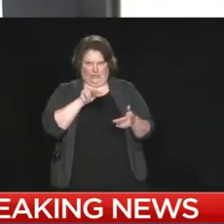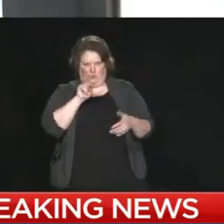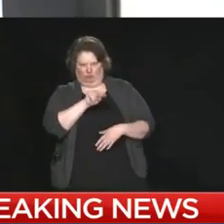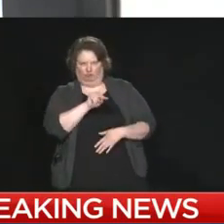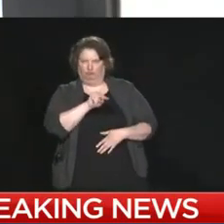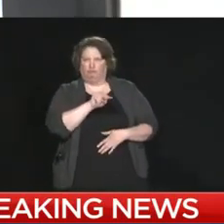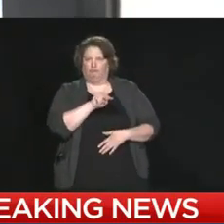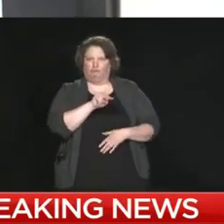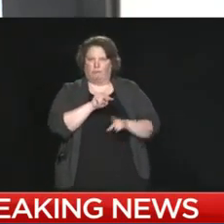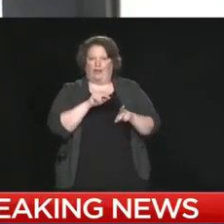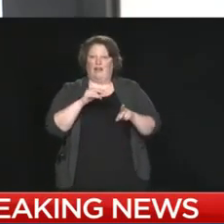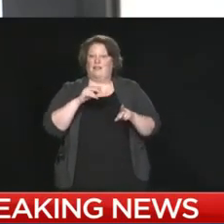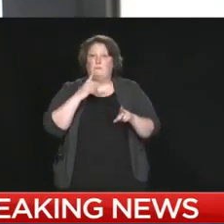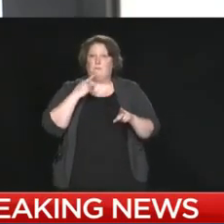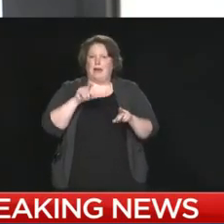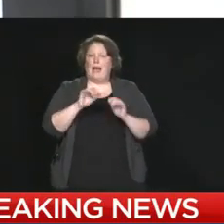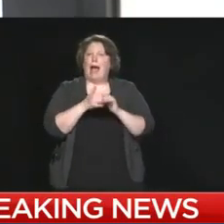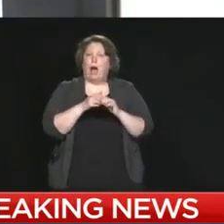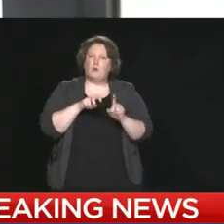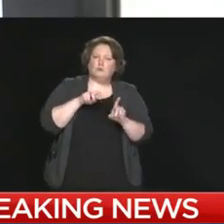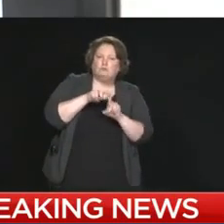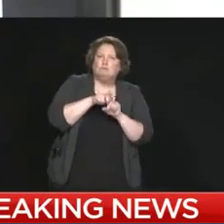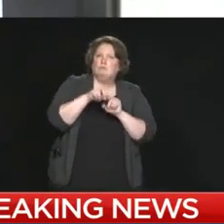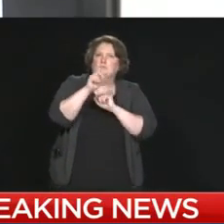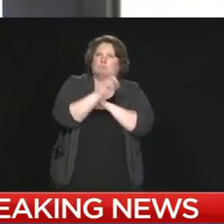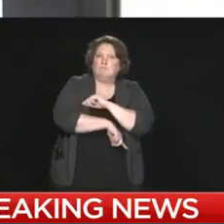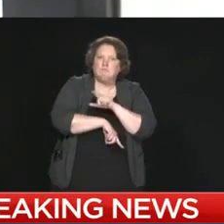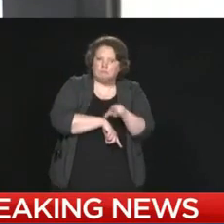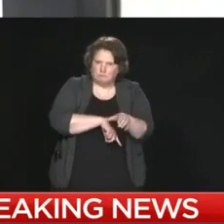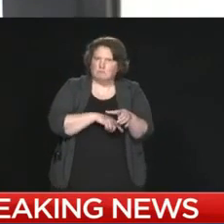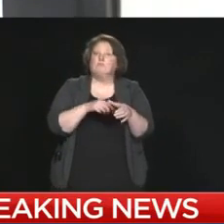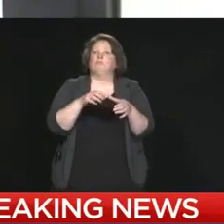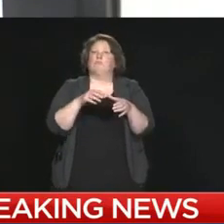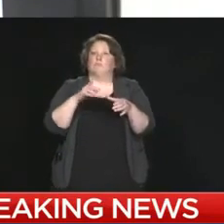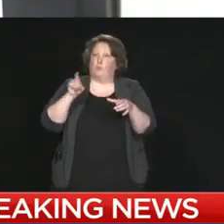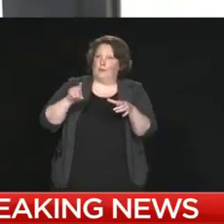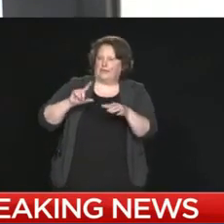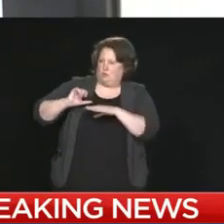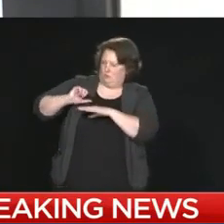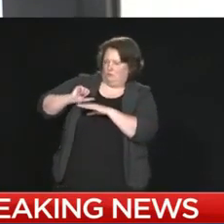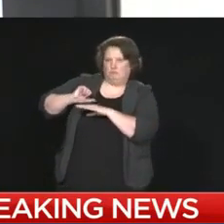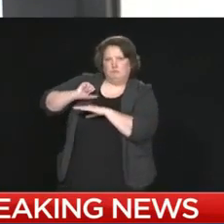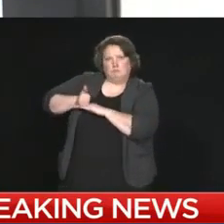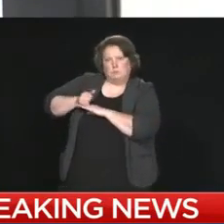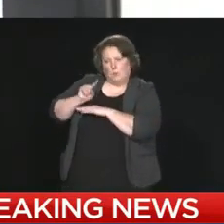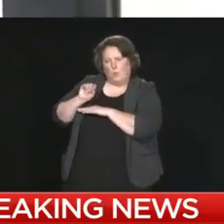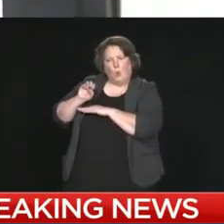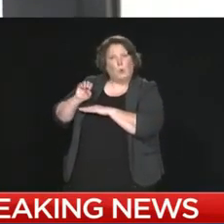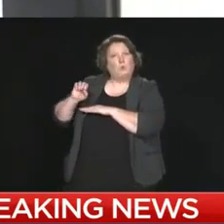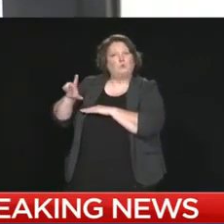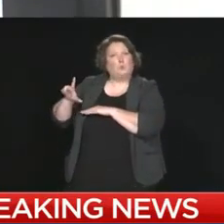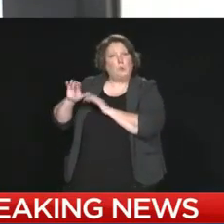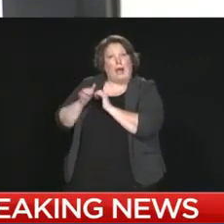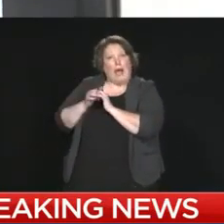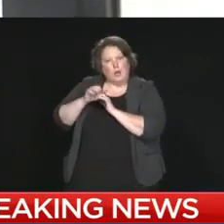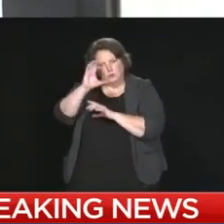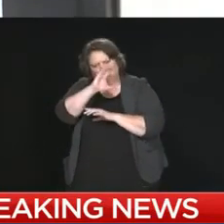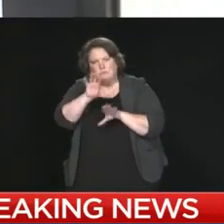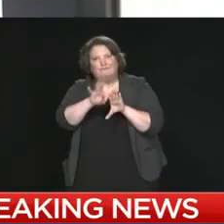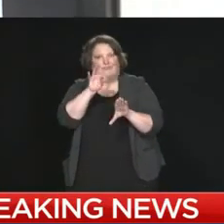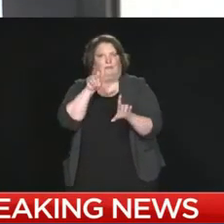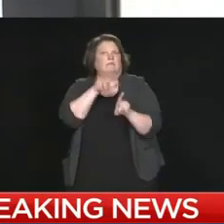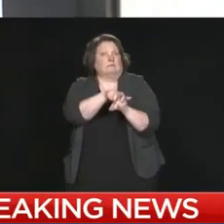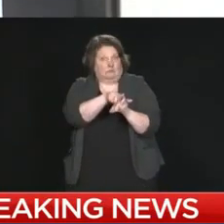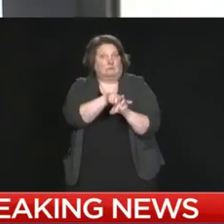we need to make sure that we have the tools to be able to assure the integrity of the system. People's confidence in their